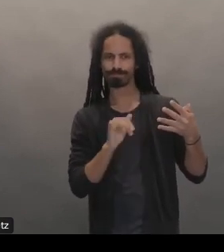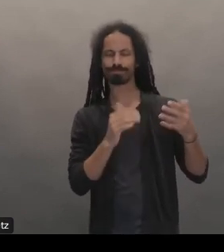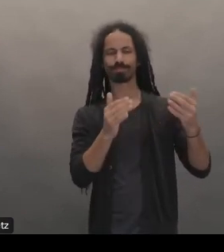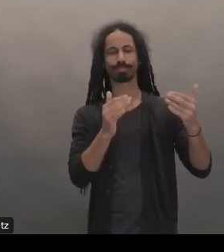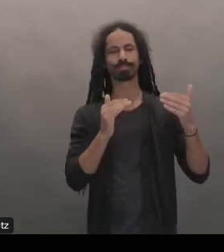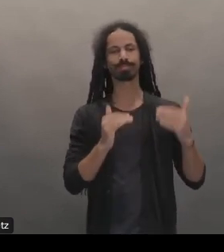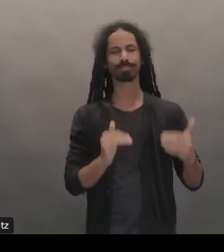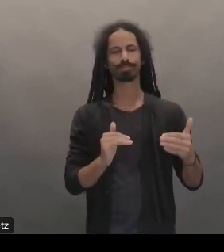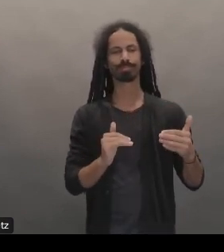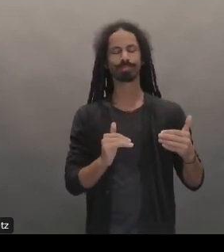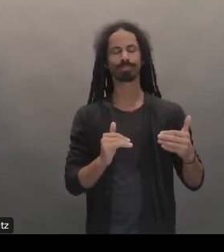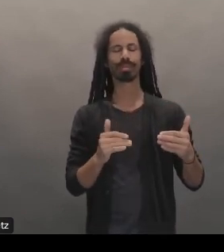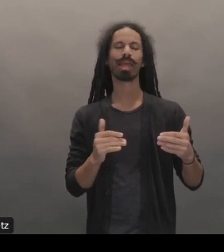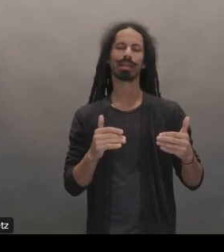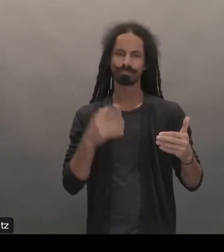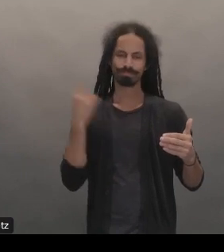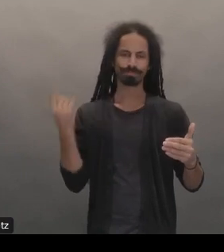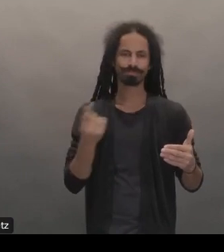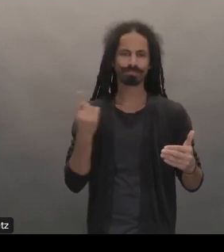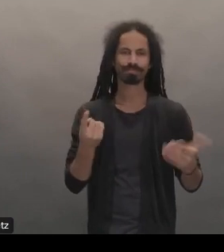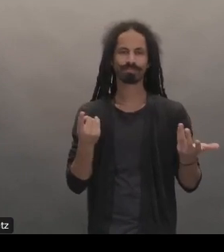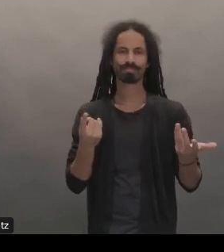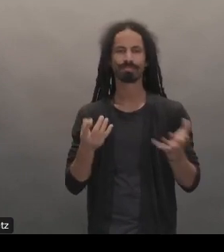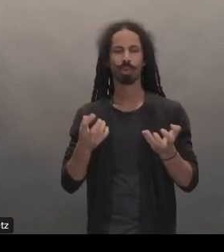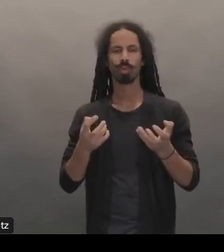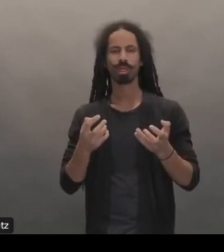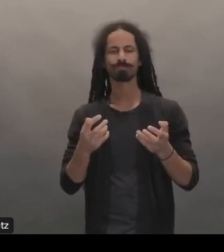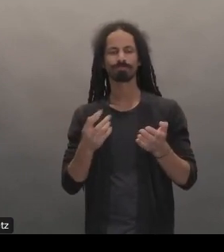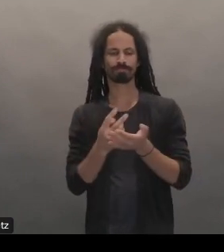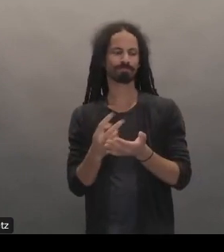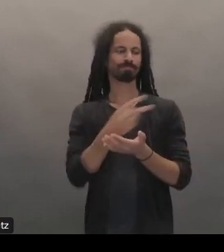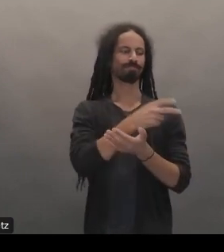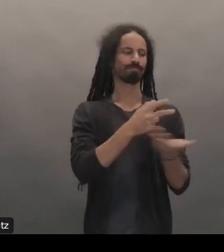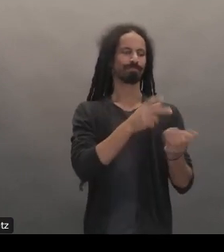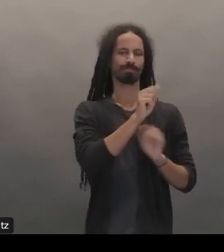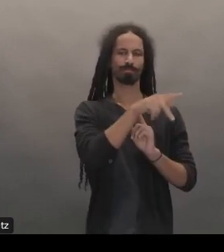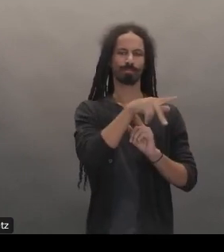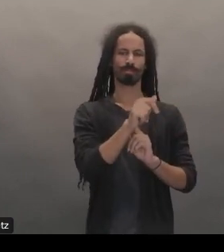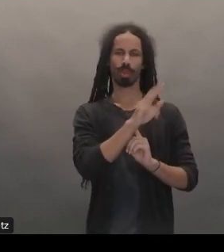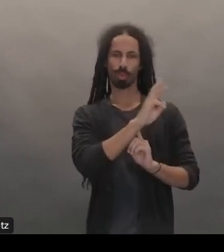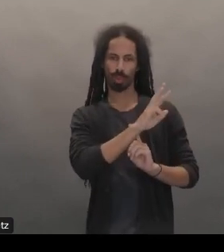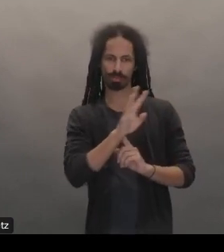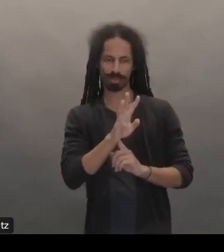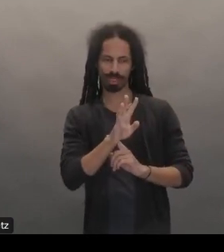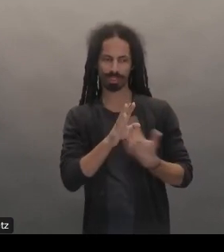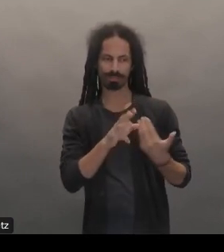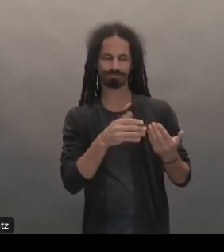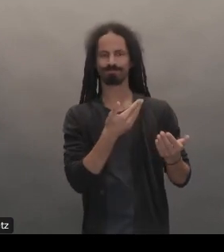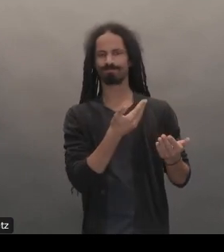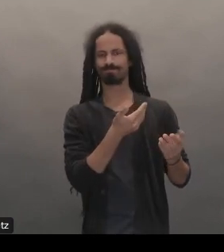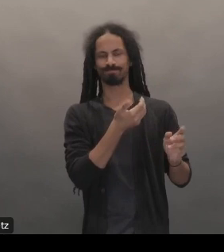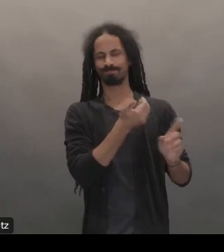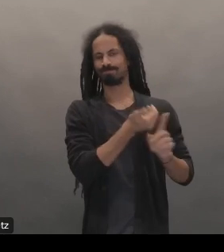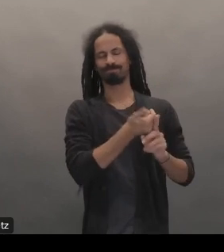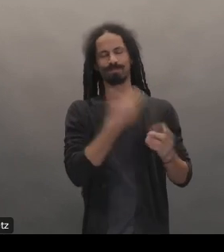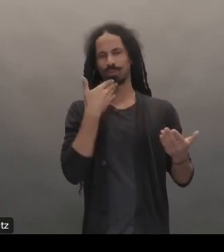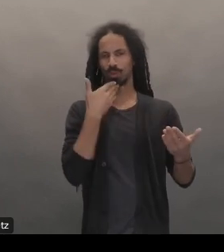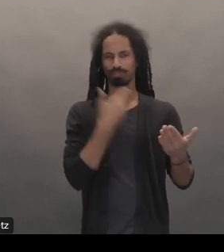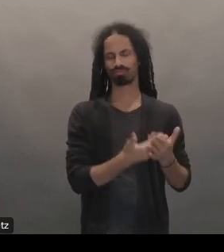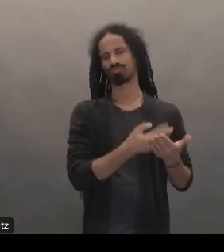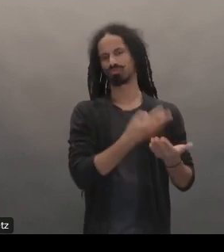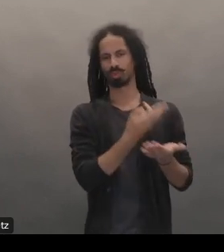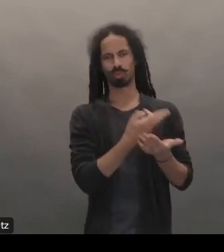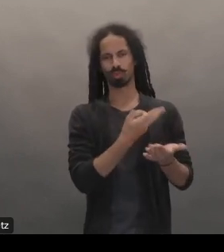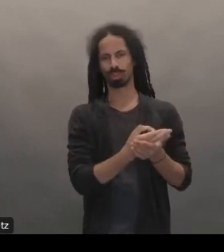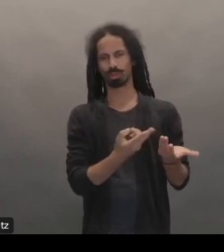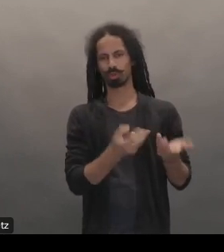as always, we like to refer back to the APA Style website as a great and updated source of information for